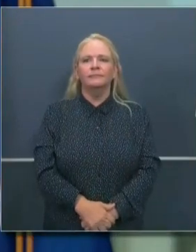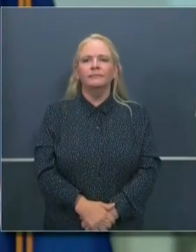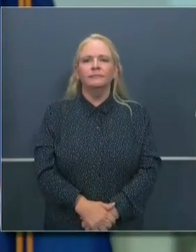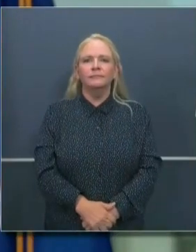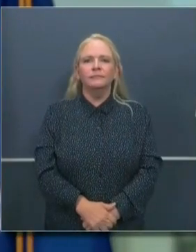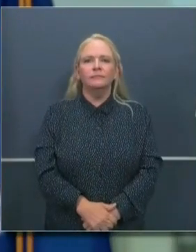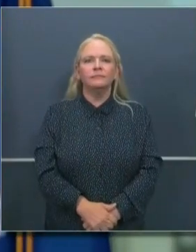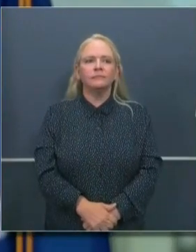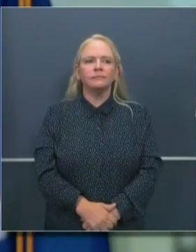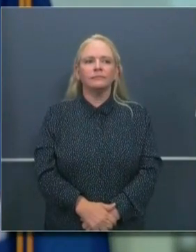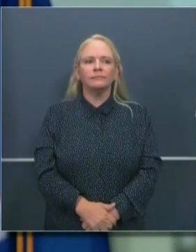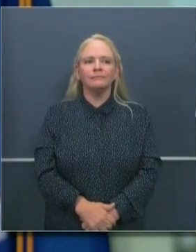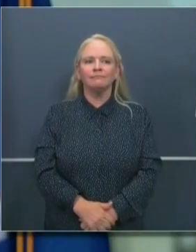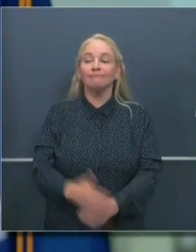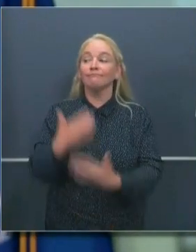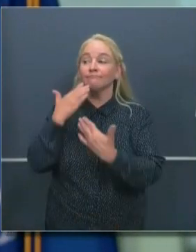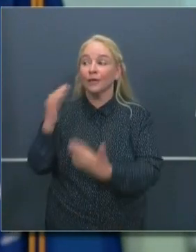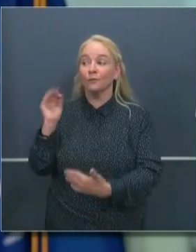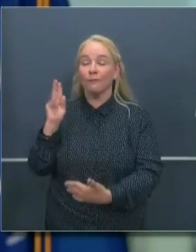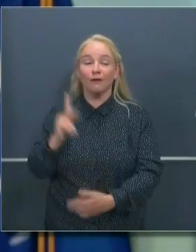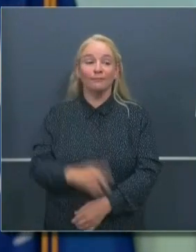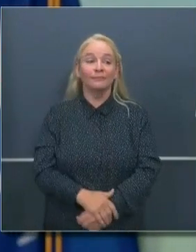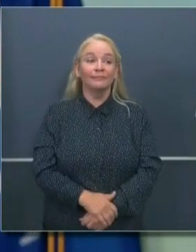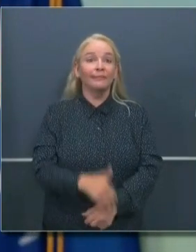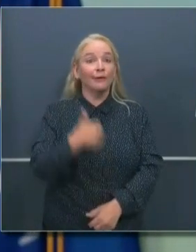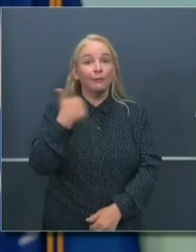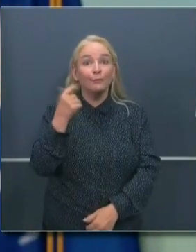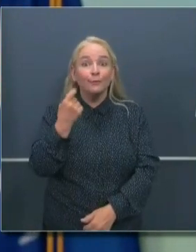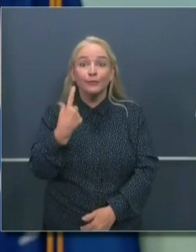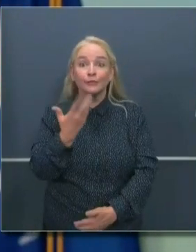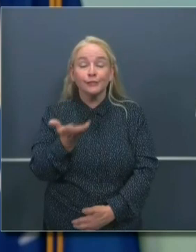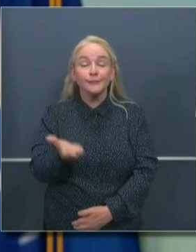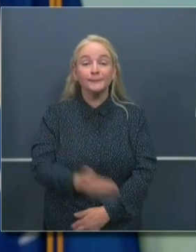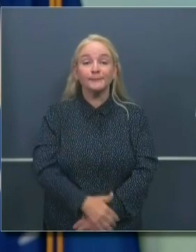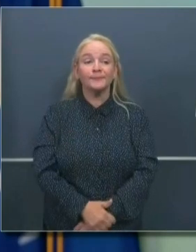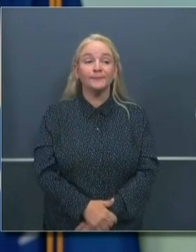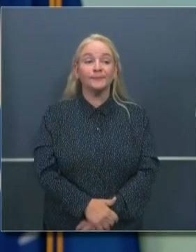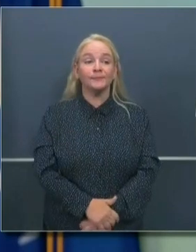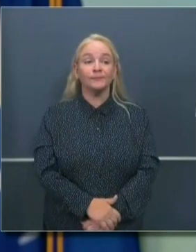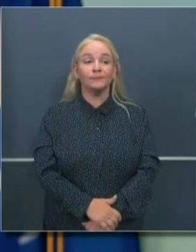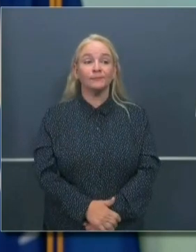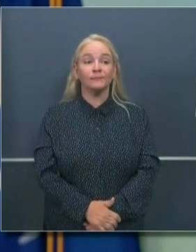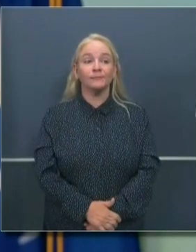Thank you. Next question. Final question, Doug Sovereign, KCBS.